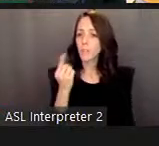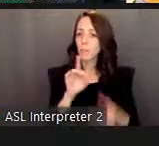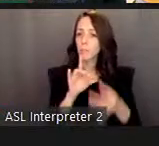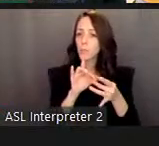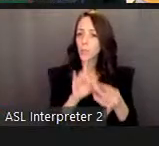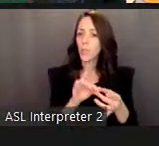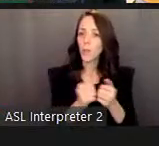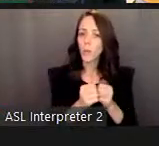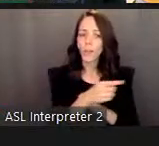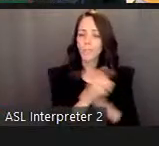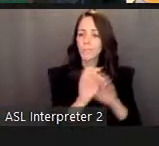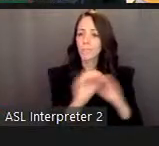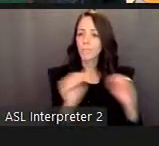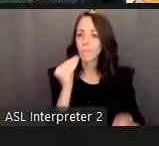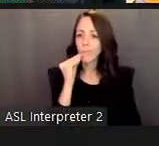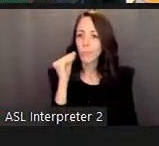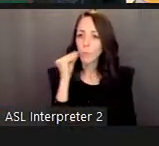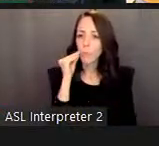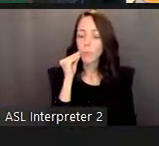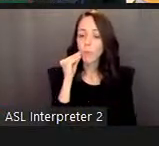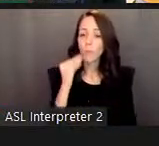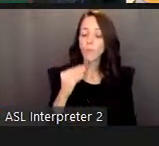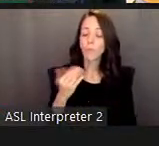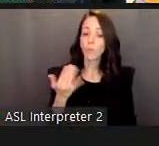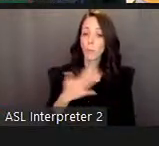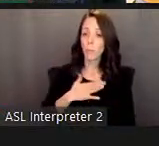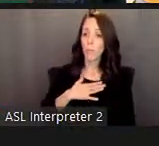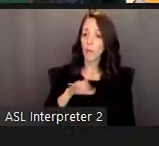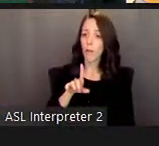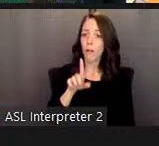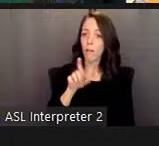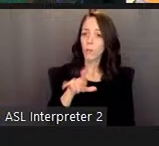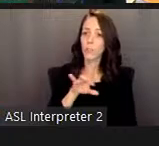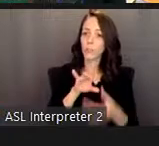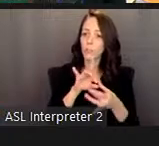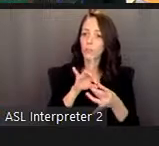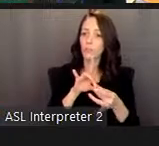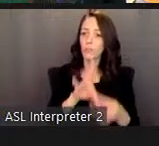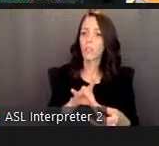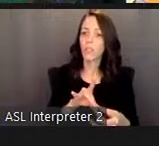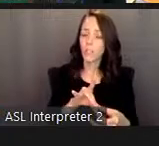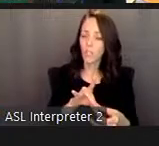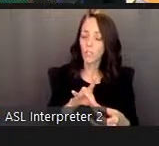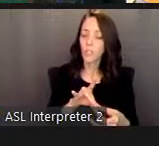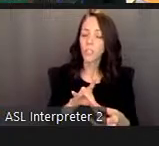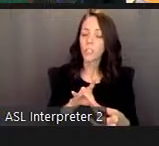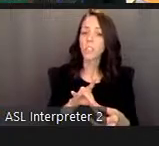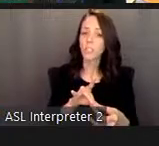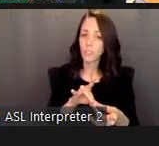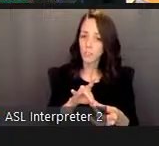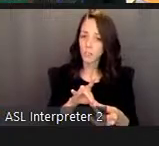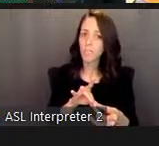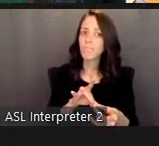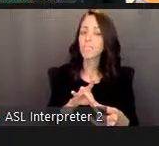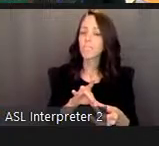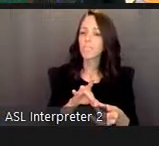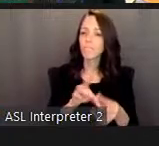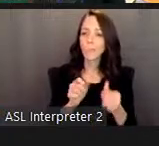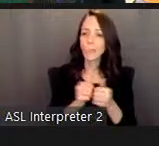homelessness. My question revolves about something that was that has been in and out of the